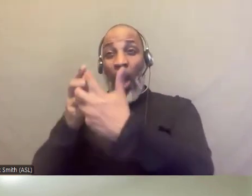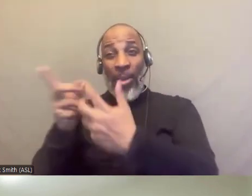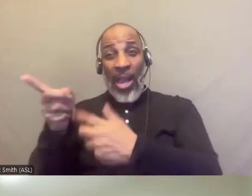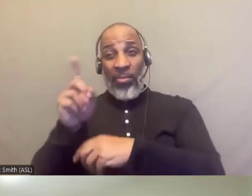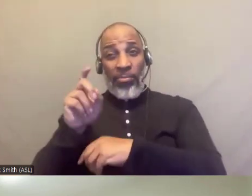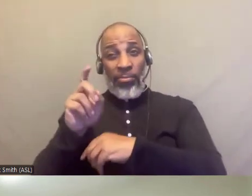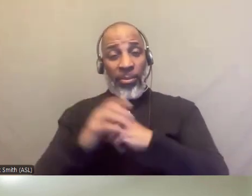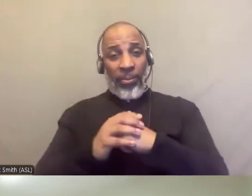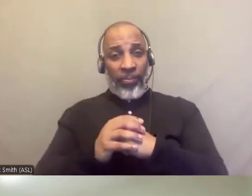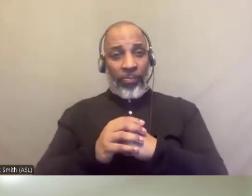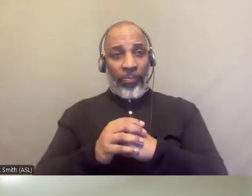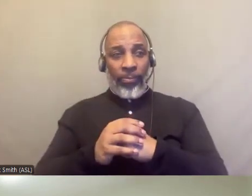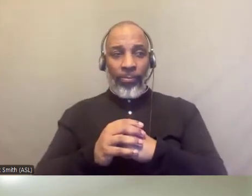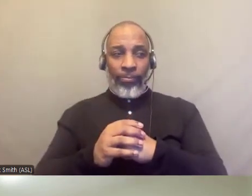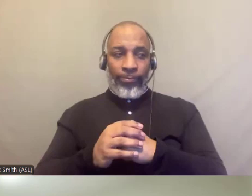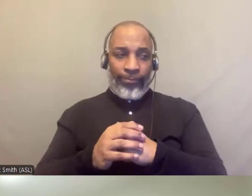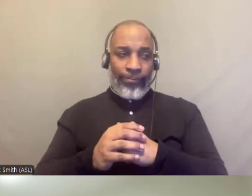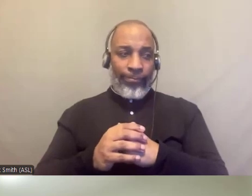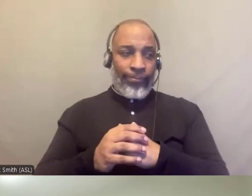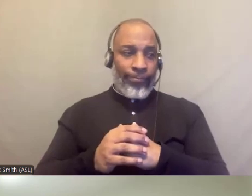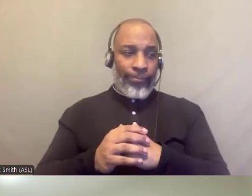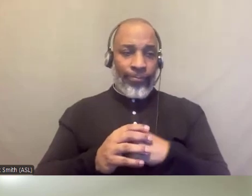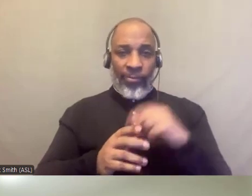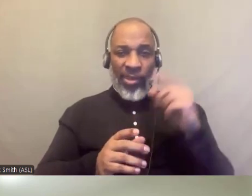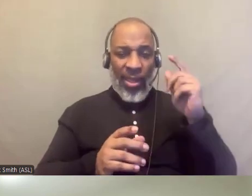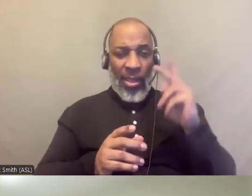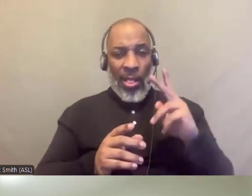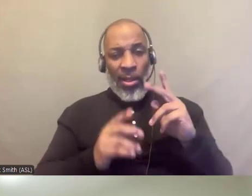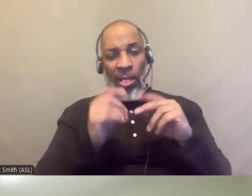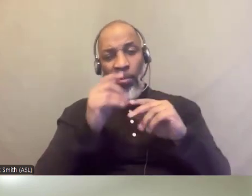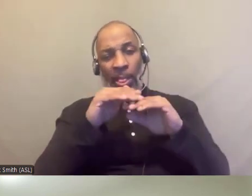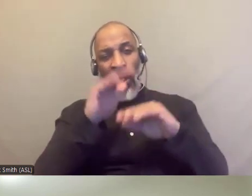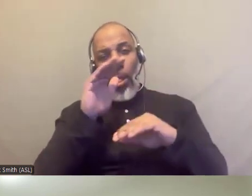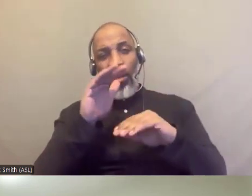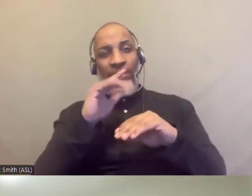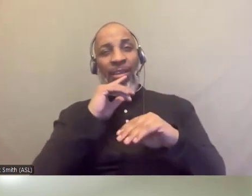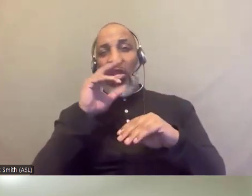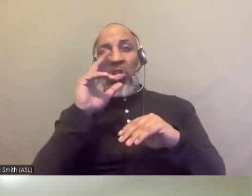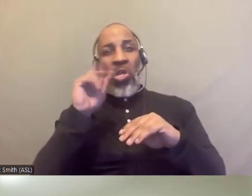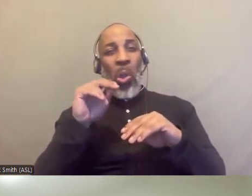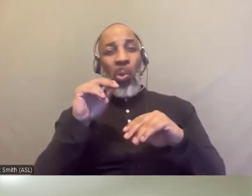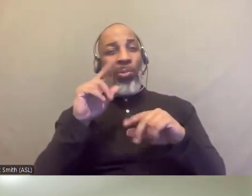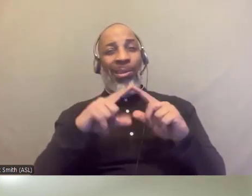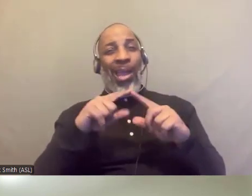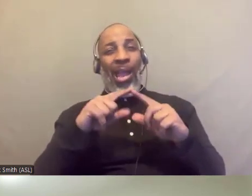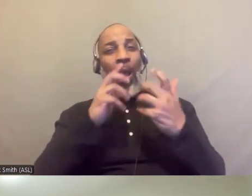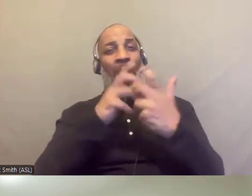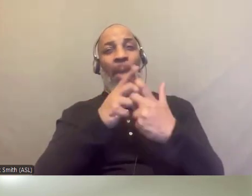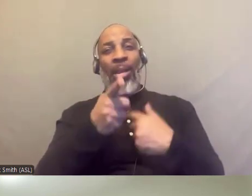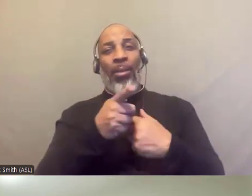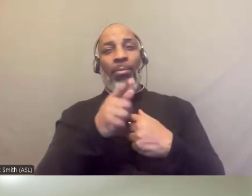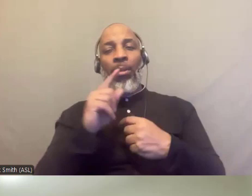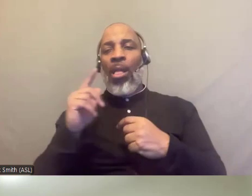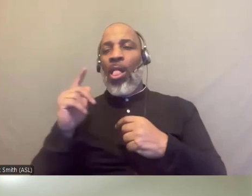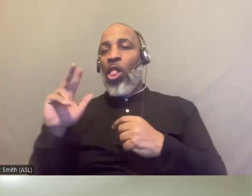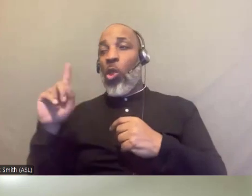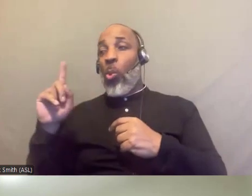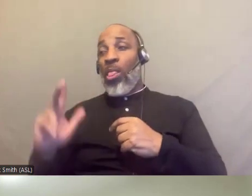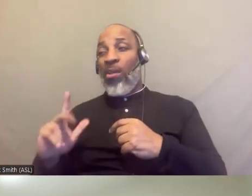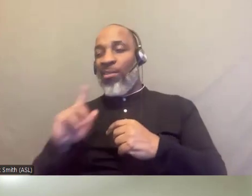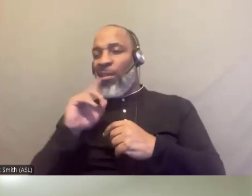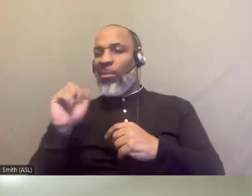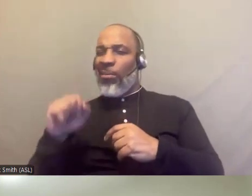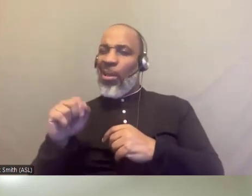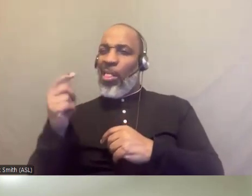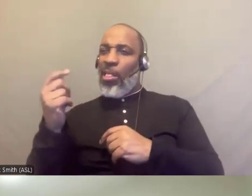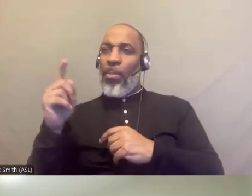And about half of our audience, maybe a little bit more than half, think the answer is no. About a third do think that there is an